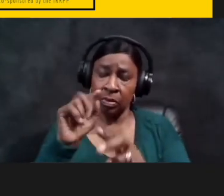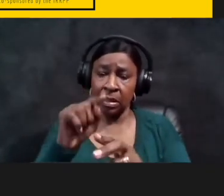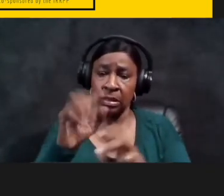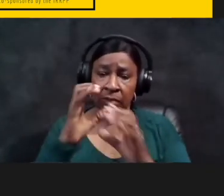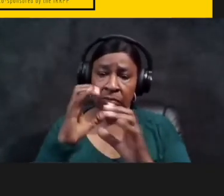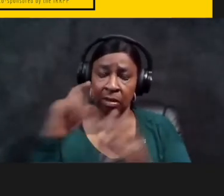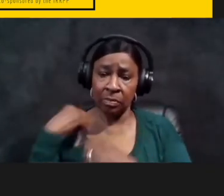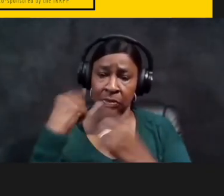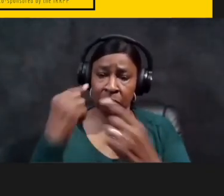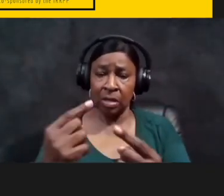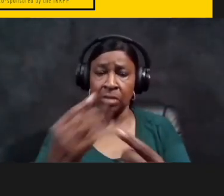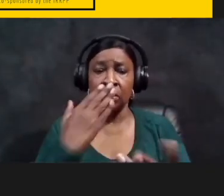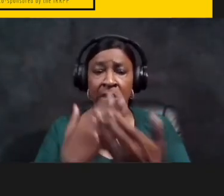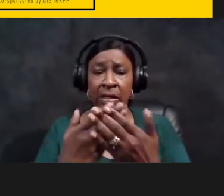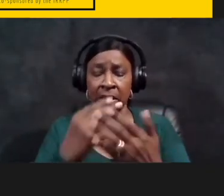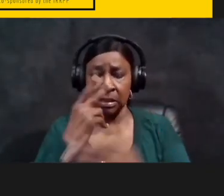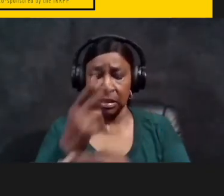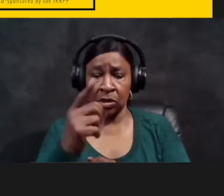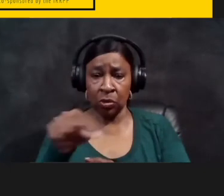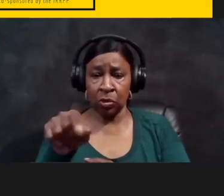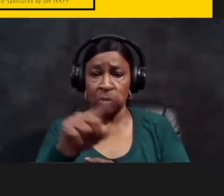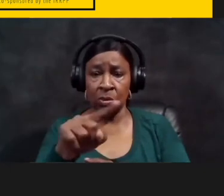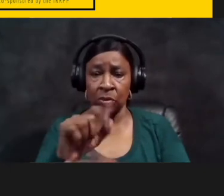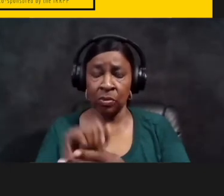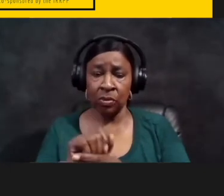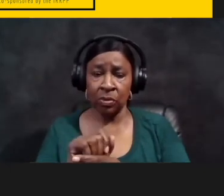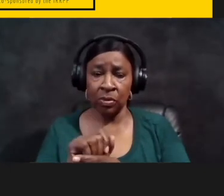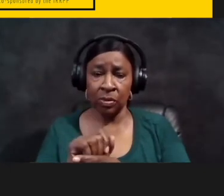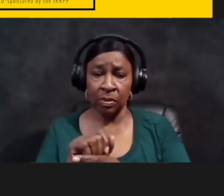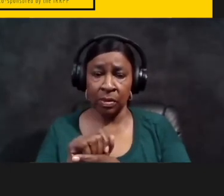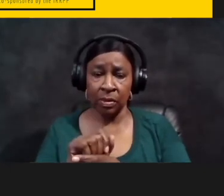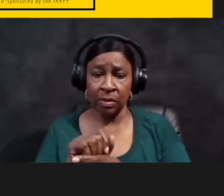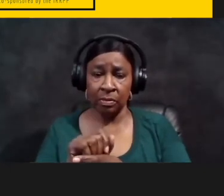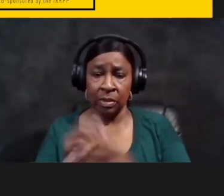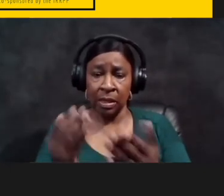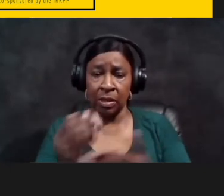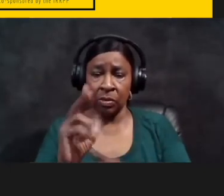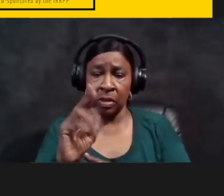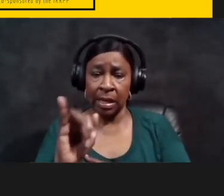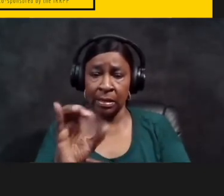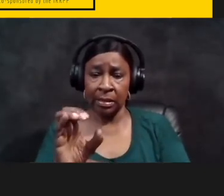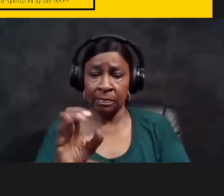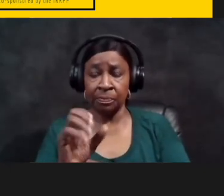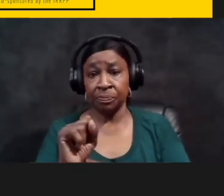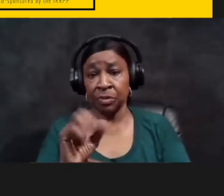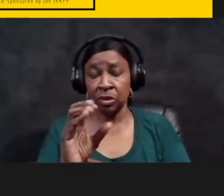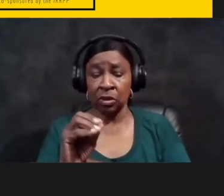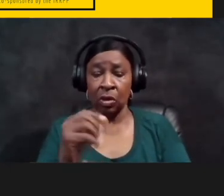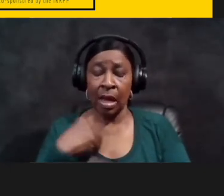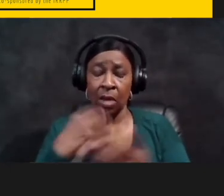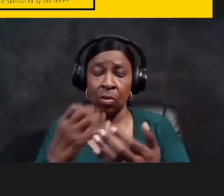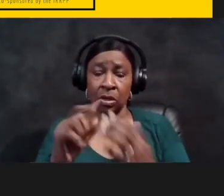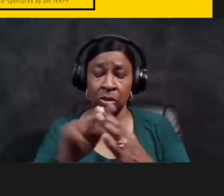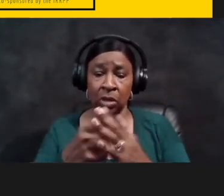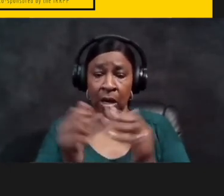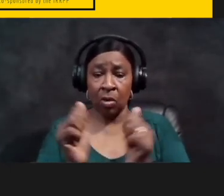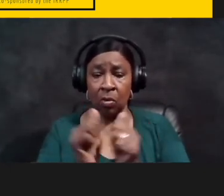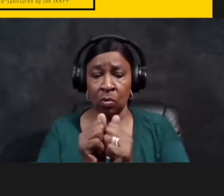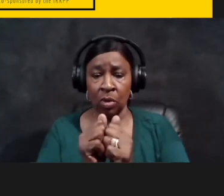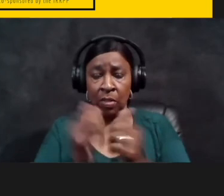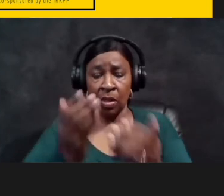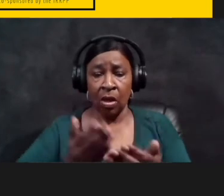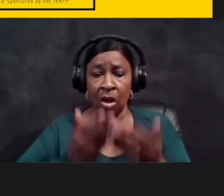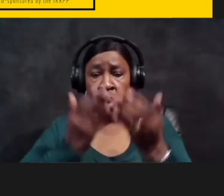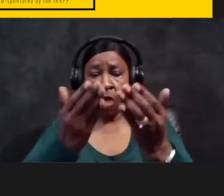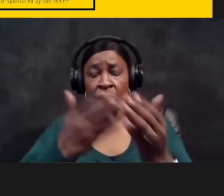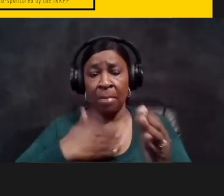good to see you even remotely. So I want to start off with offering my